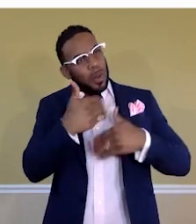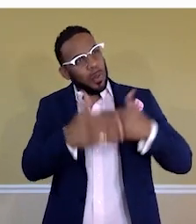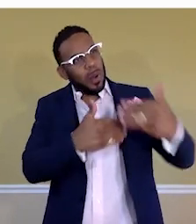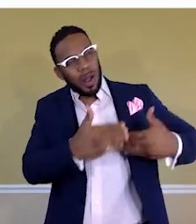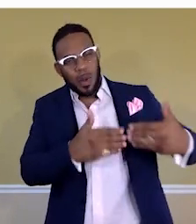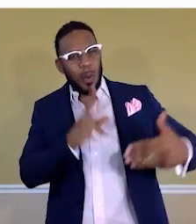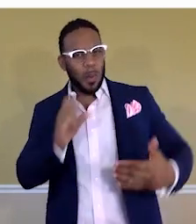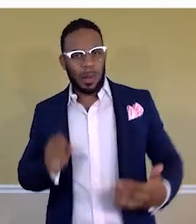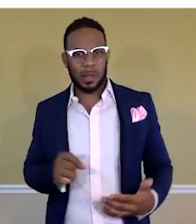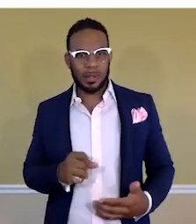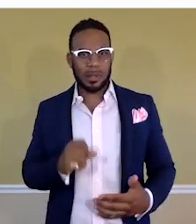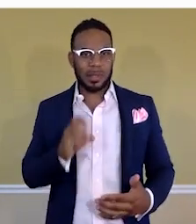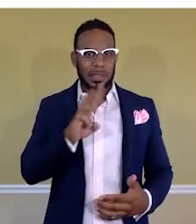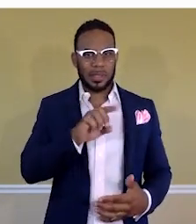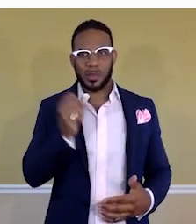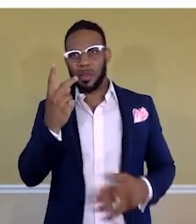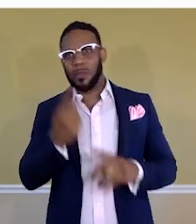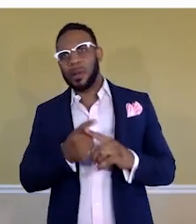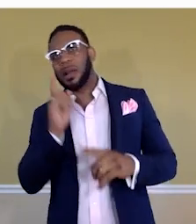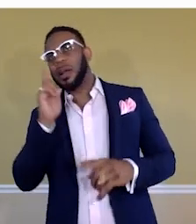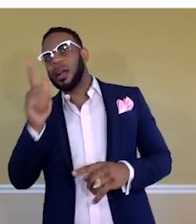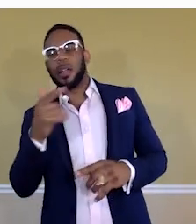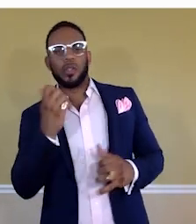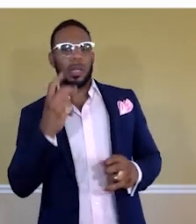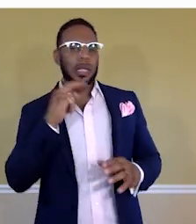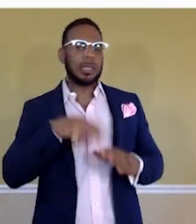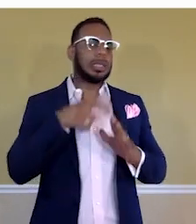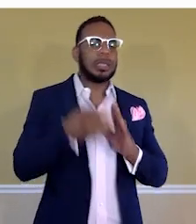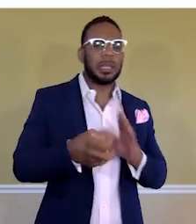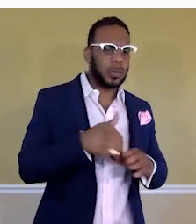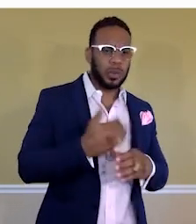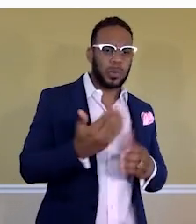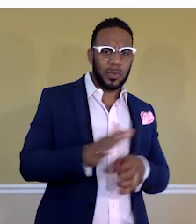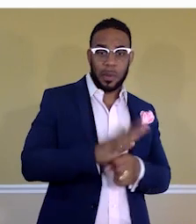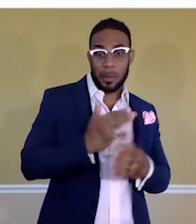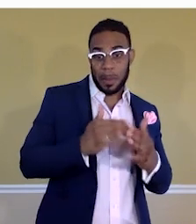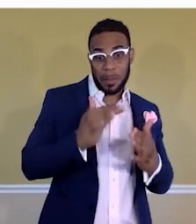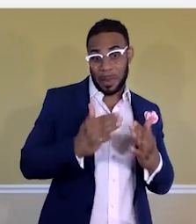was 6 to 12 months, or you're trying to jump into a new field, perhaps